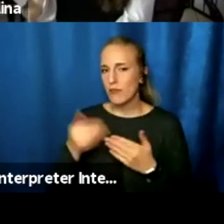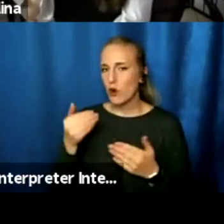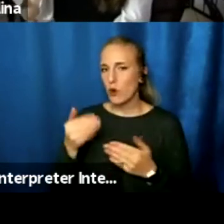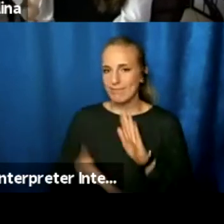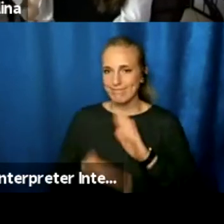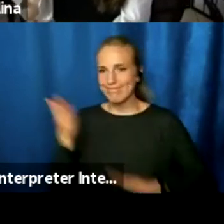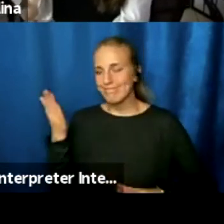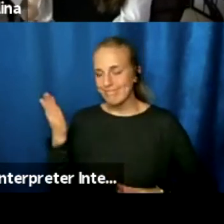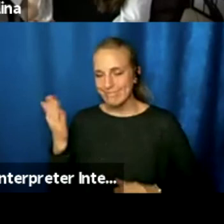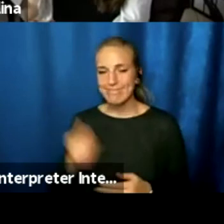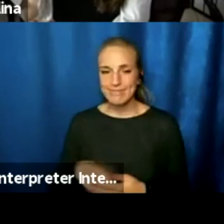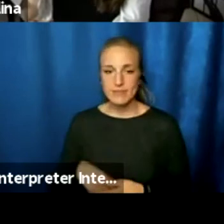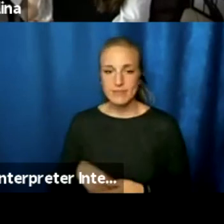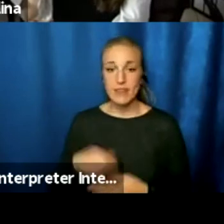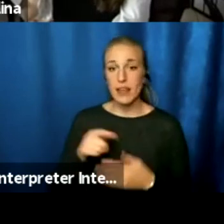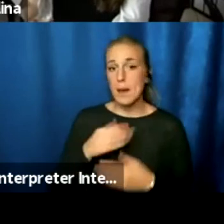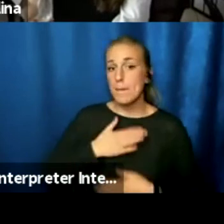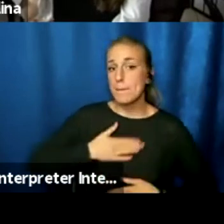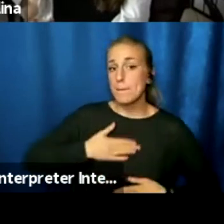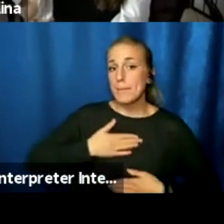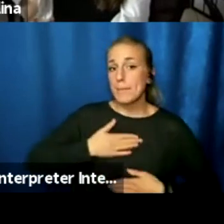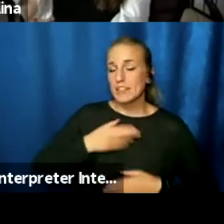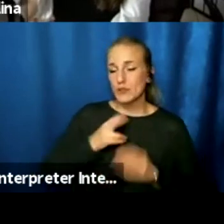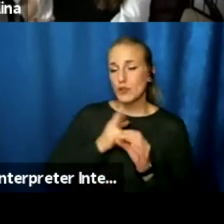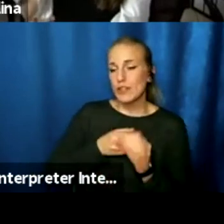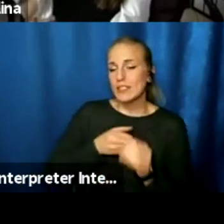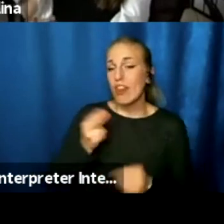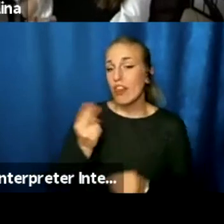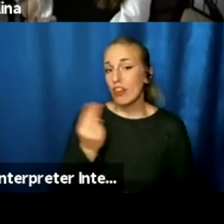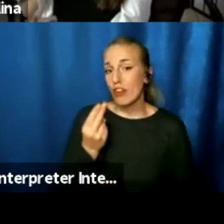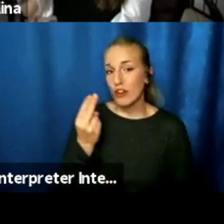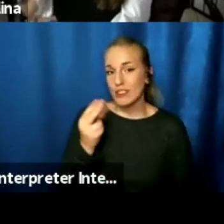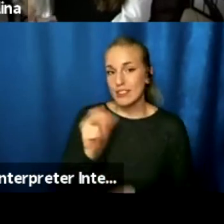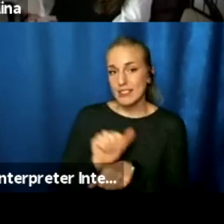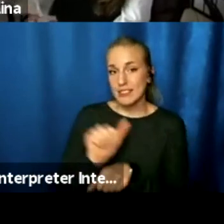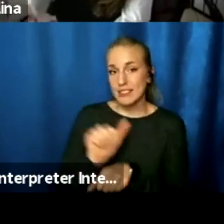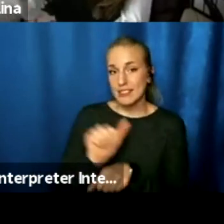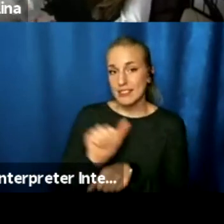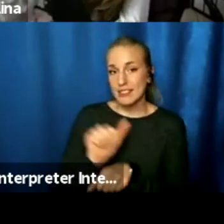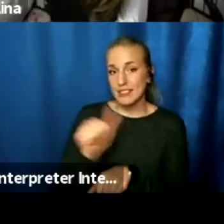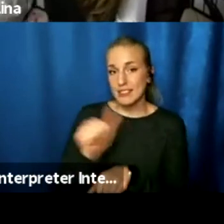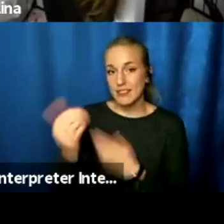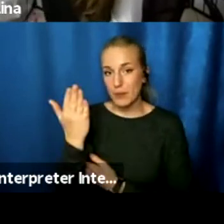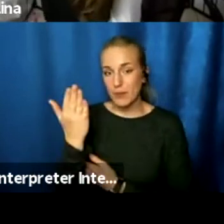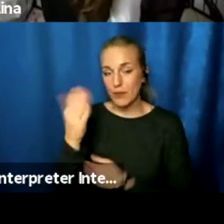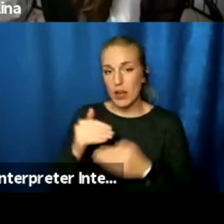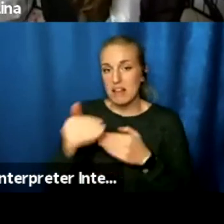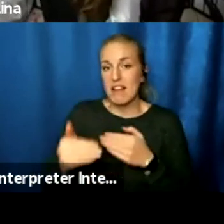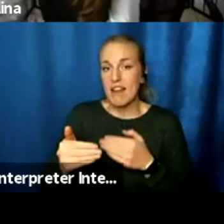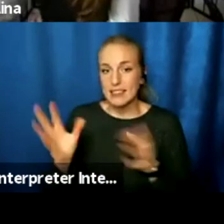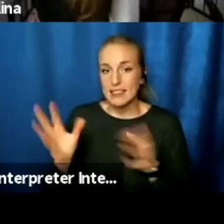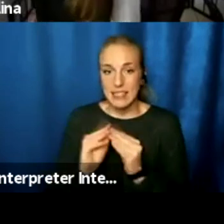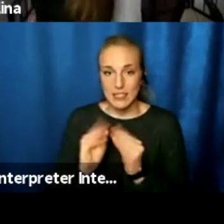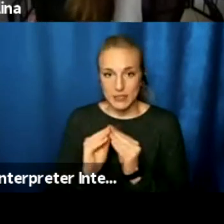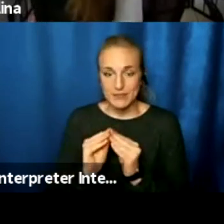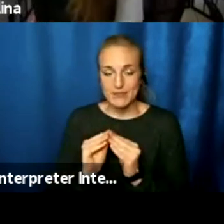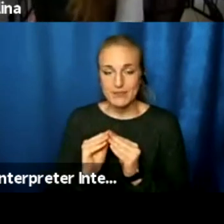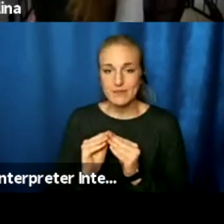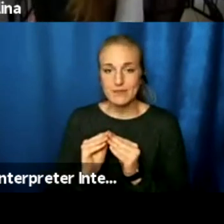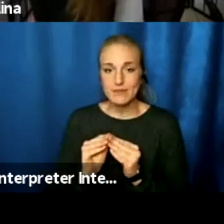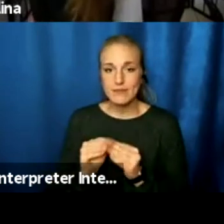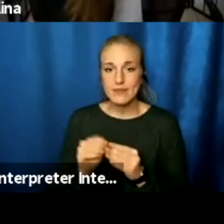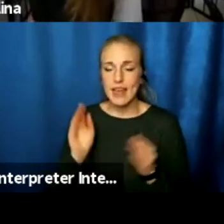evening. Please join us on Thursday at 10 a.m. for our next session. It is Insights from the Field,